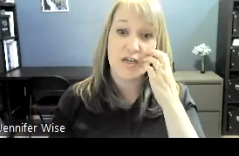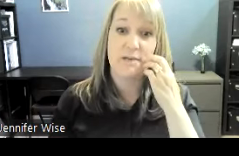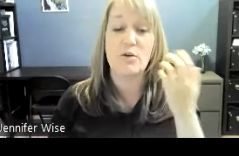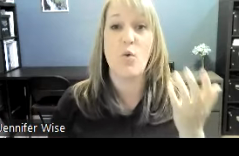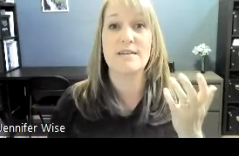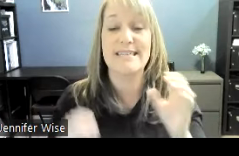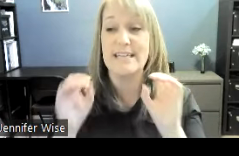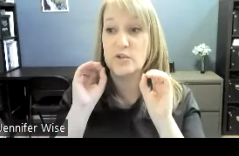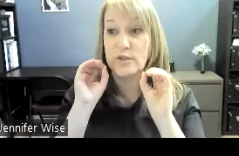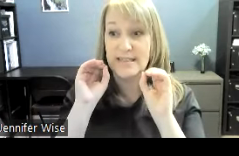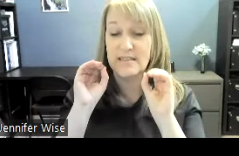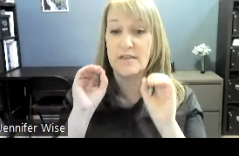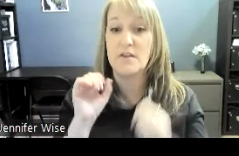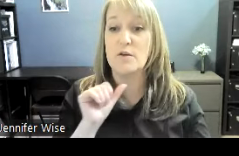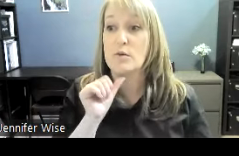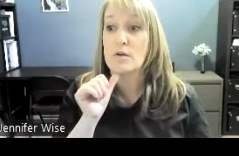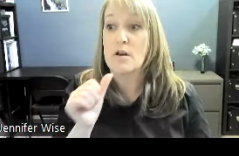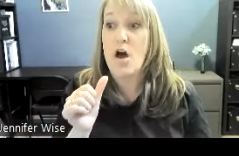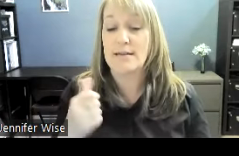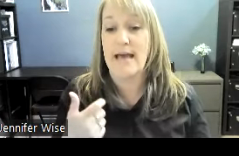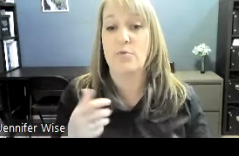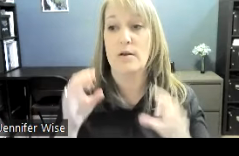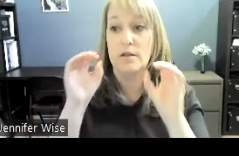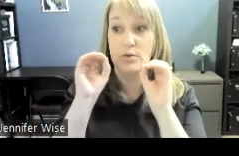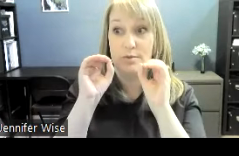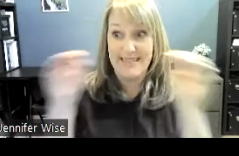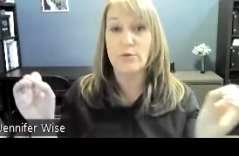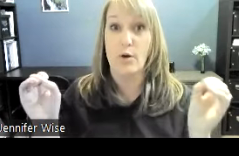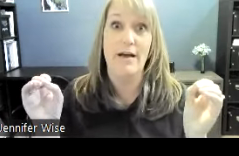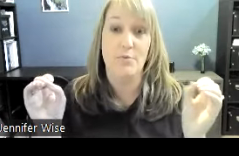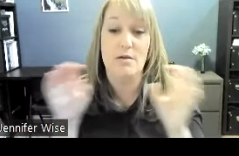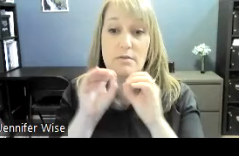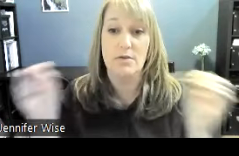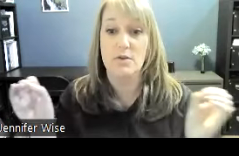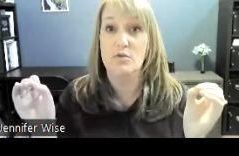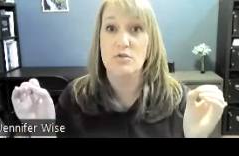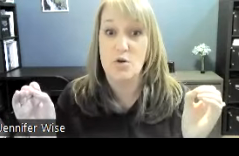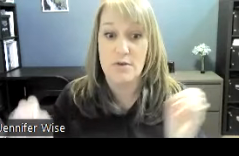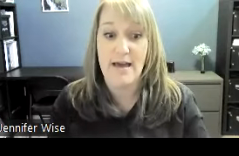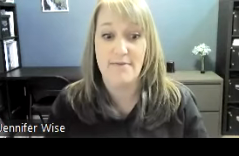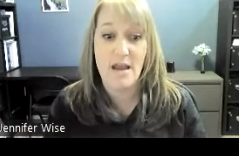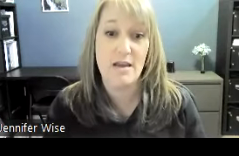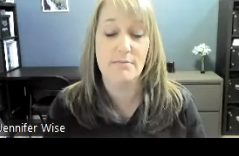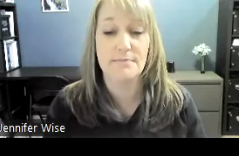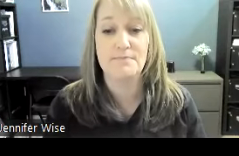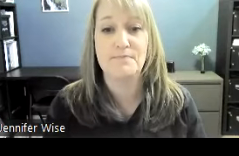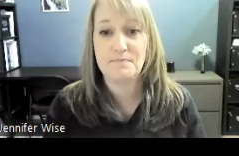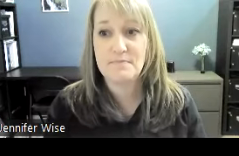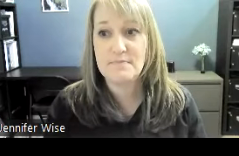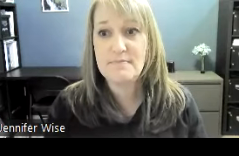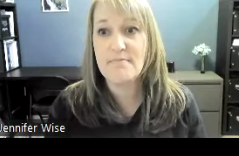Because you're talking about quantity. So it's, it's not that you not have one. You zero have one. You don't have any.